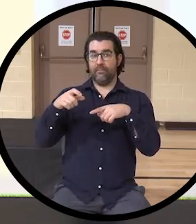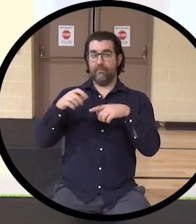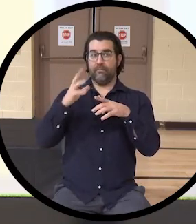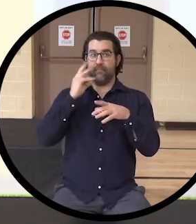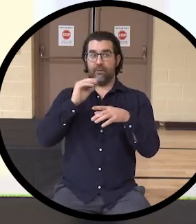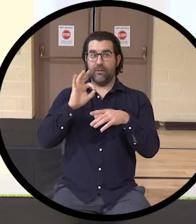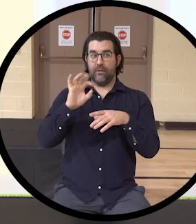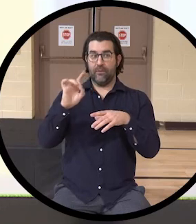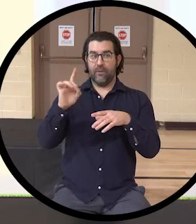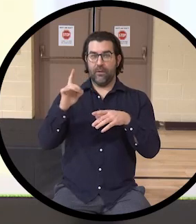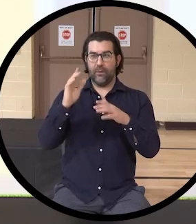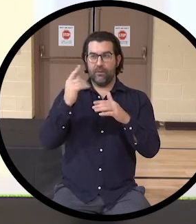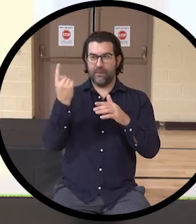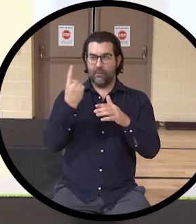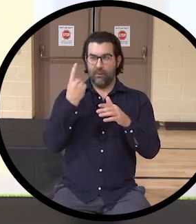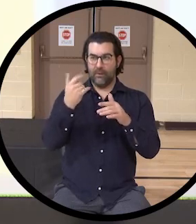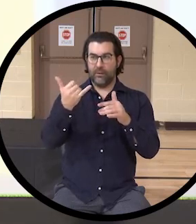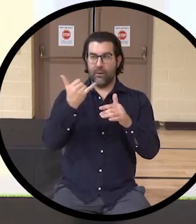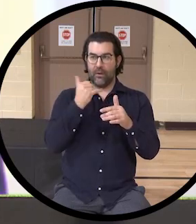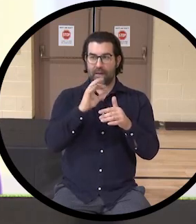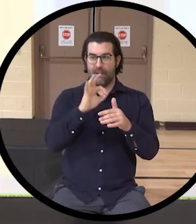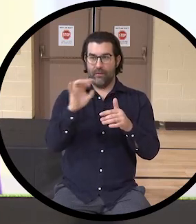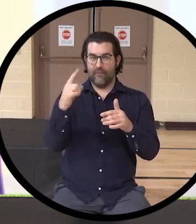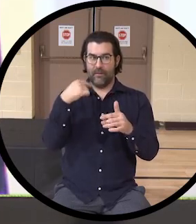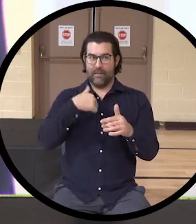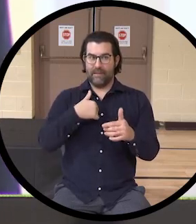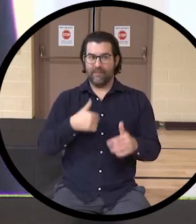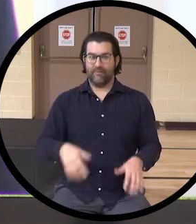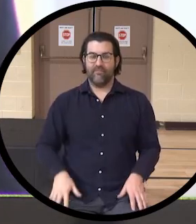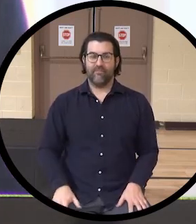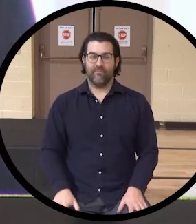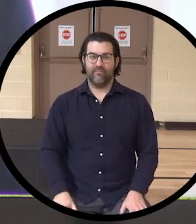emergency, I would hope that somebody here would do the same for me.